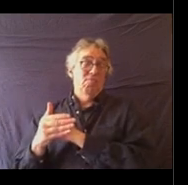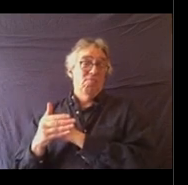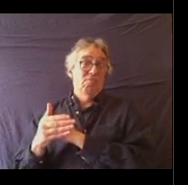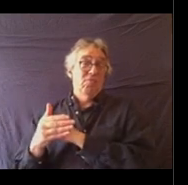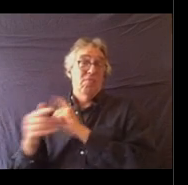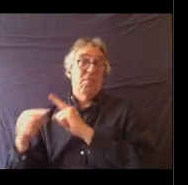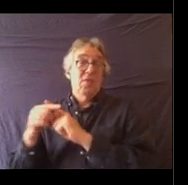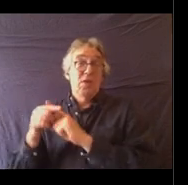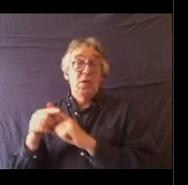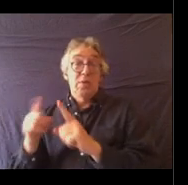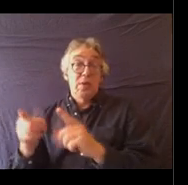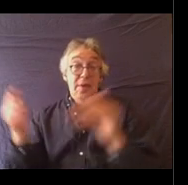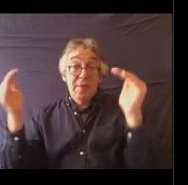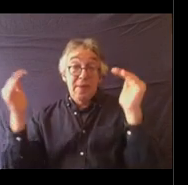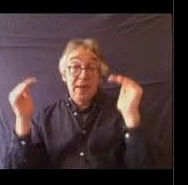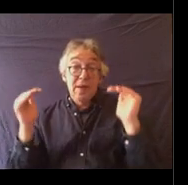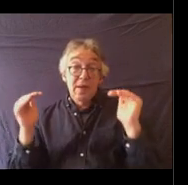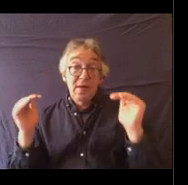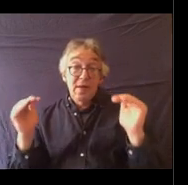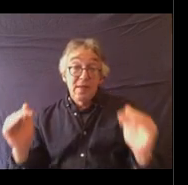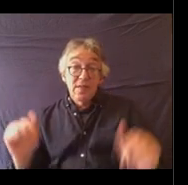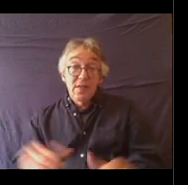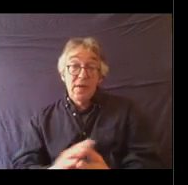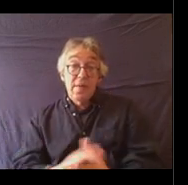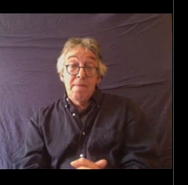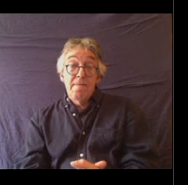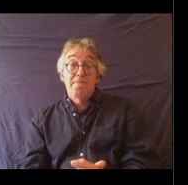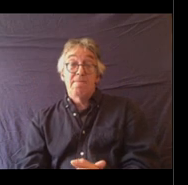Then the next slide.